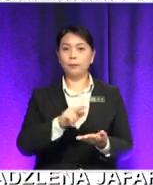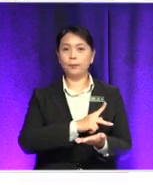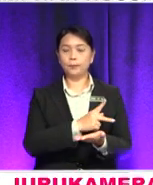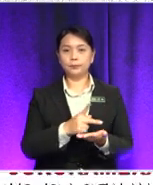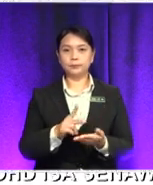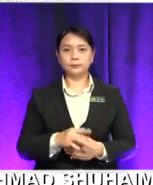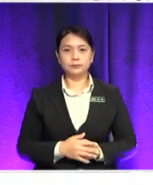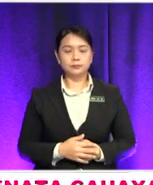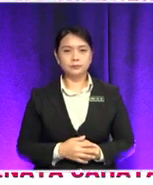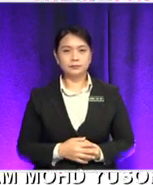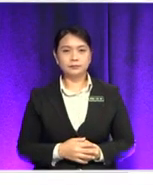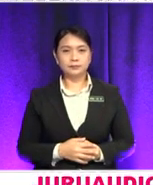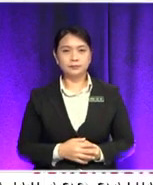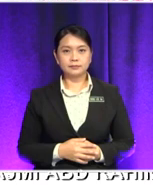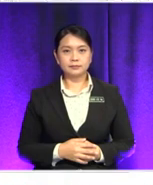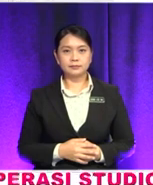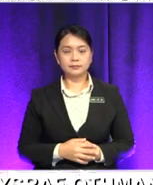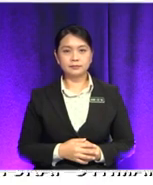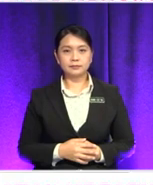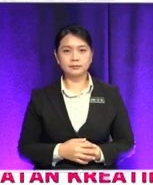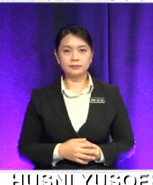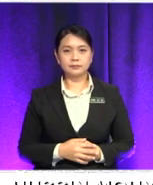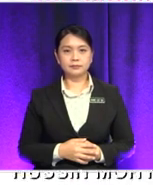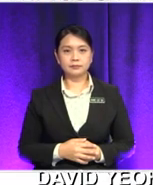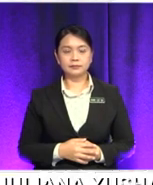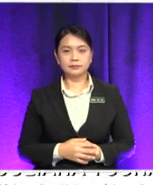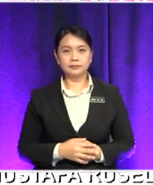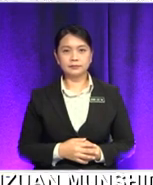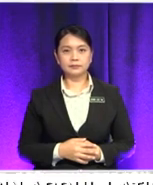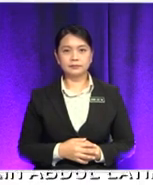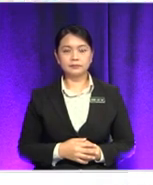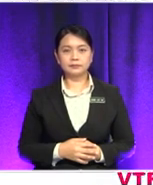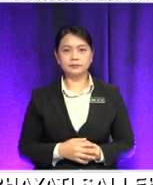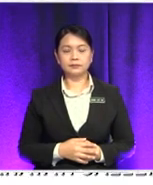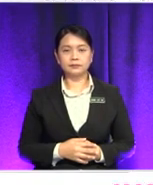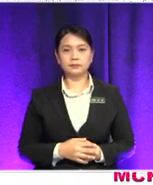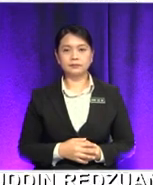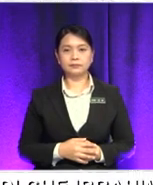He saw a dead crow in a drain